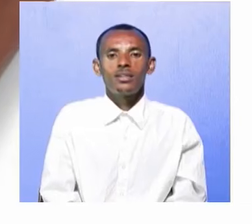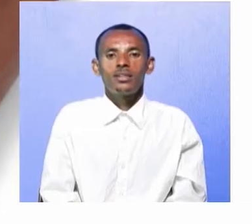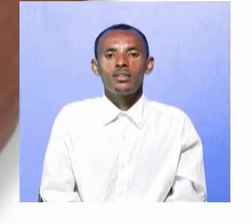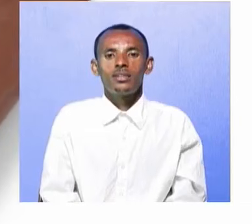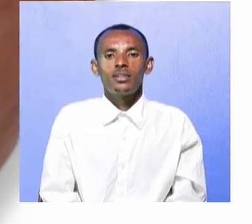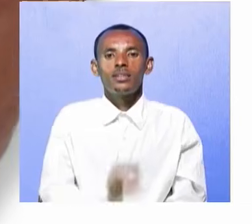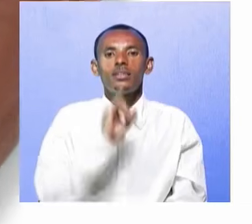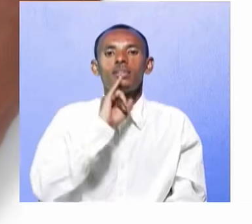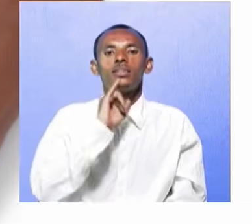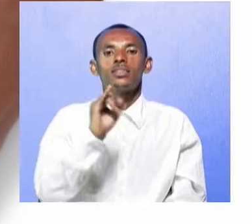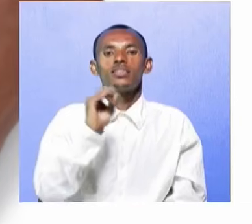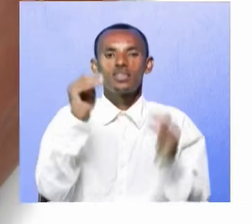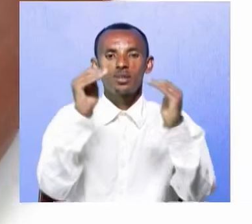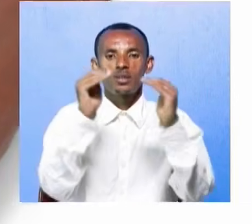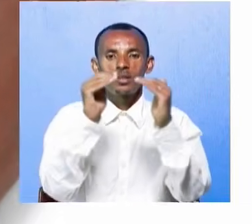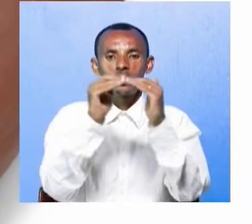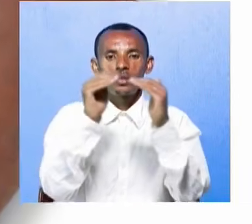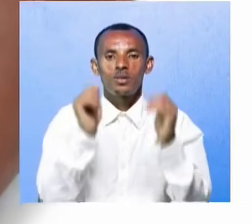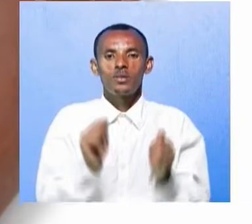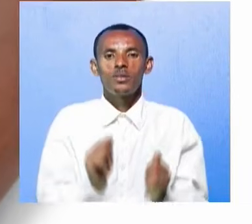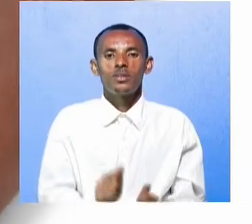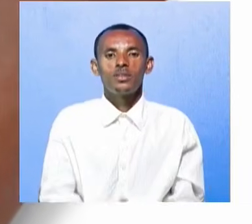side